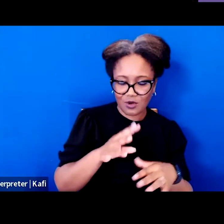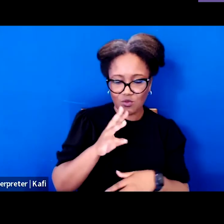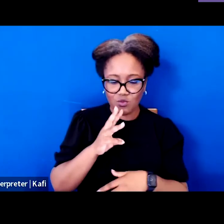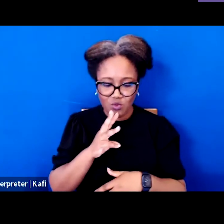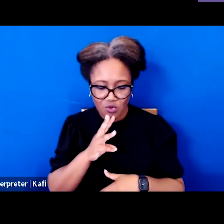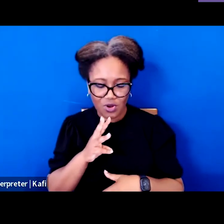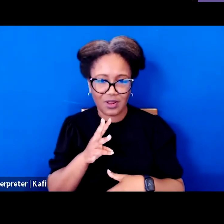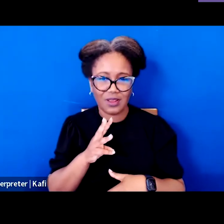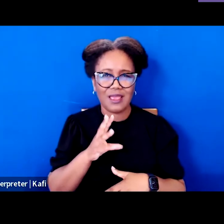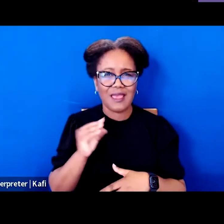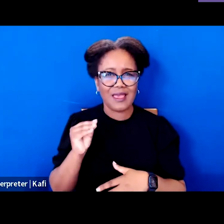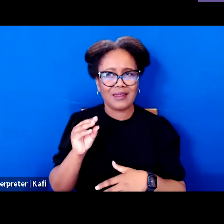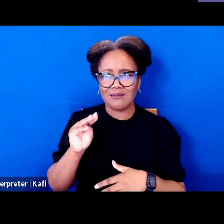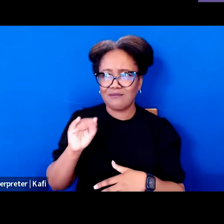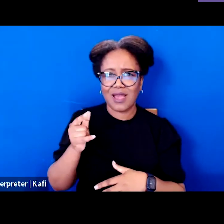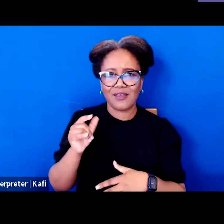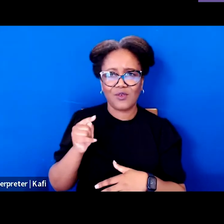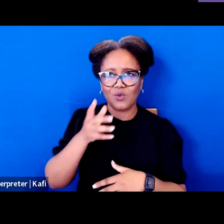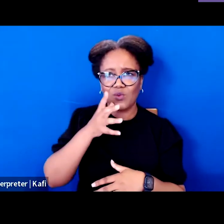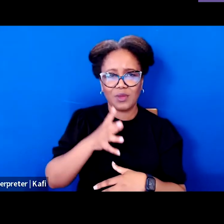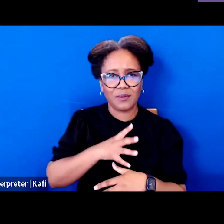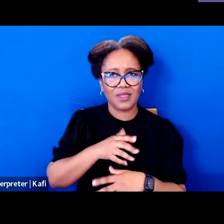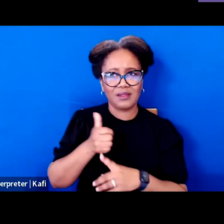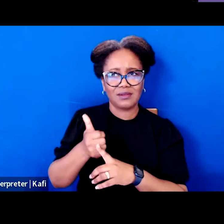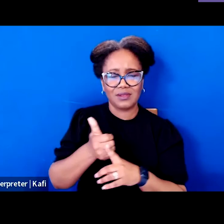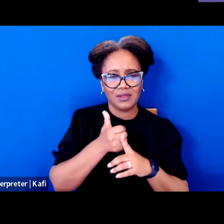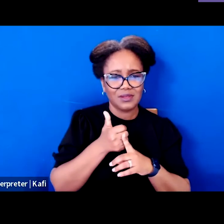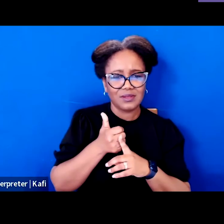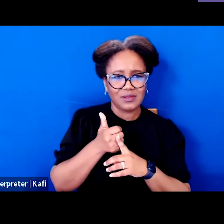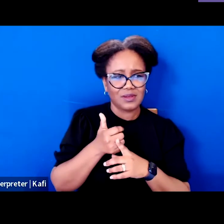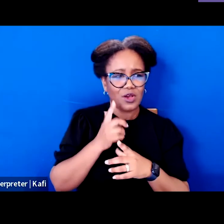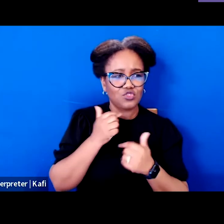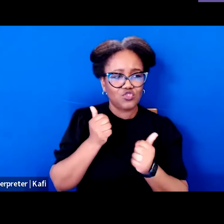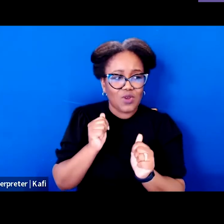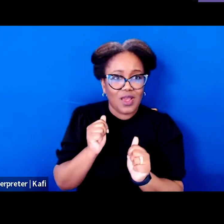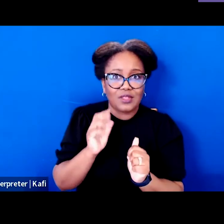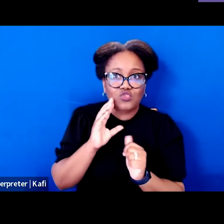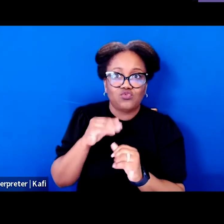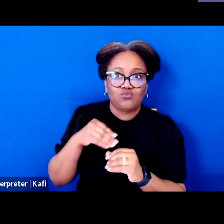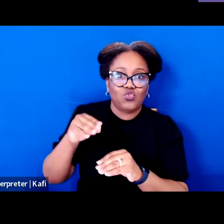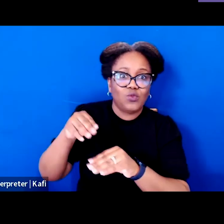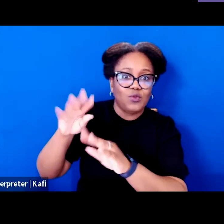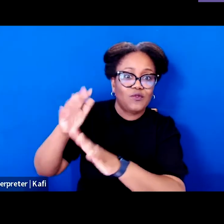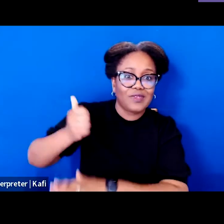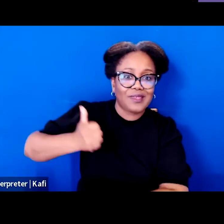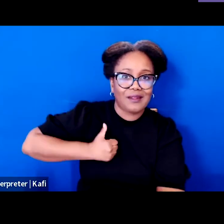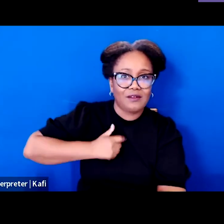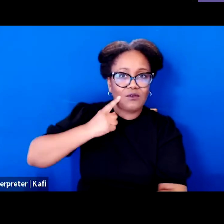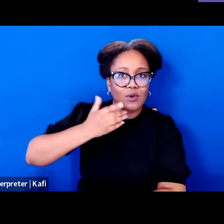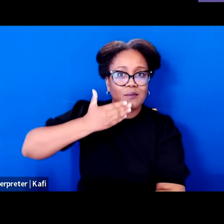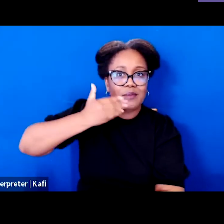migrant women are escaping, are trying to get to a better place, but end up